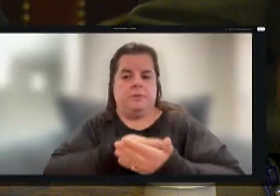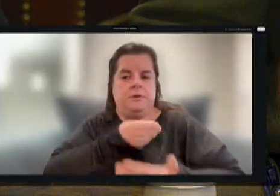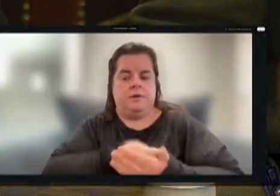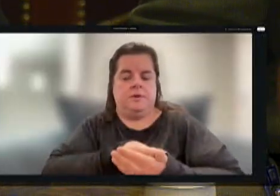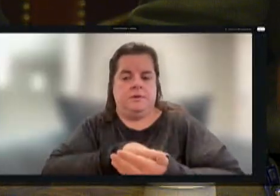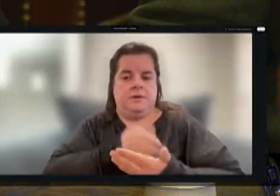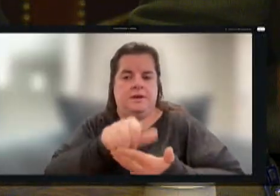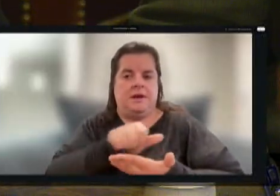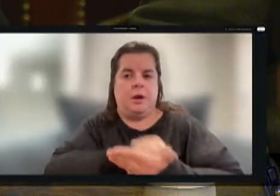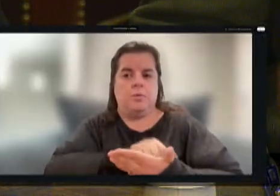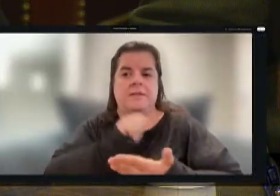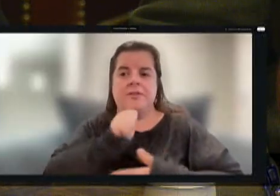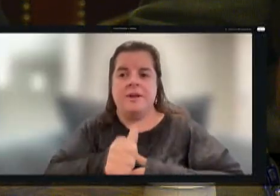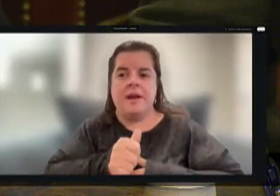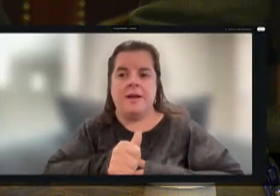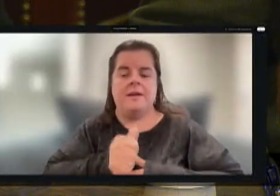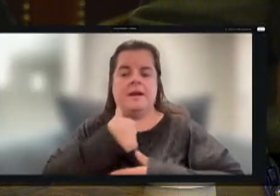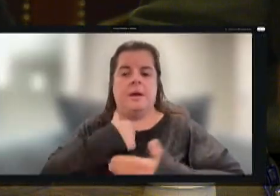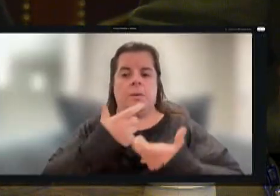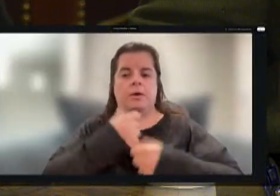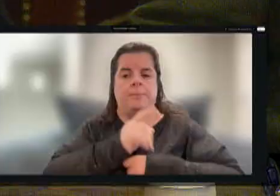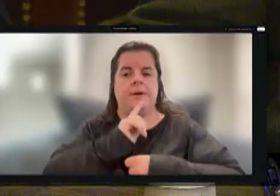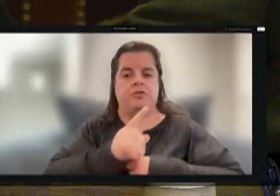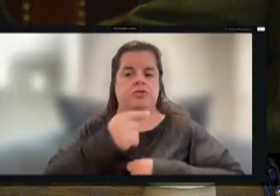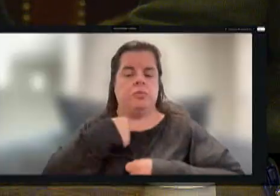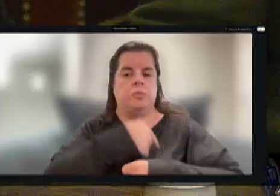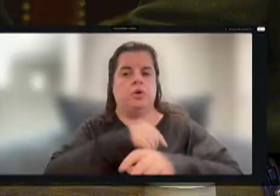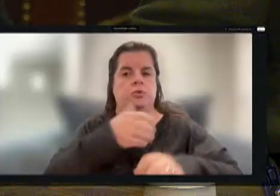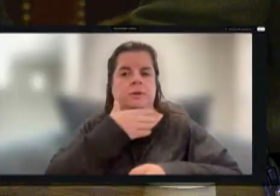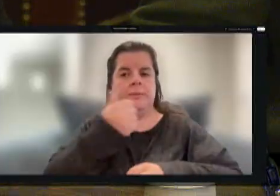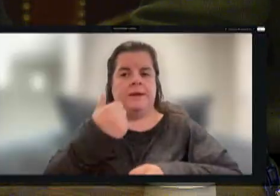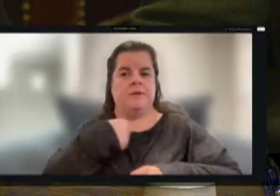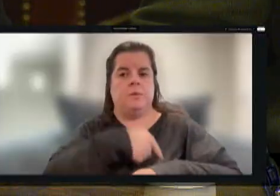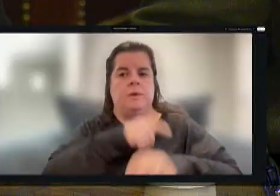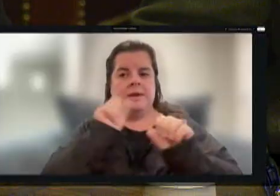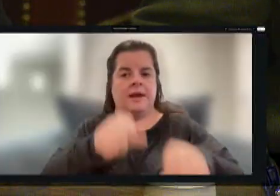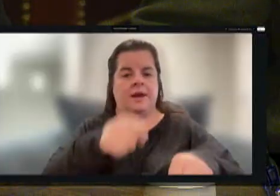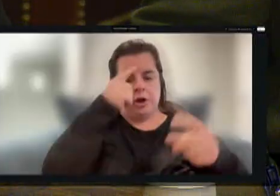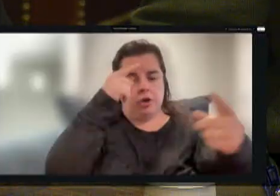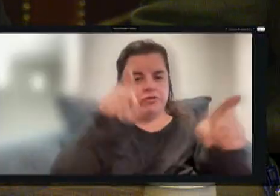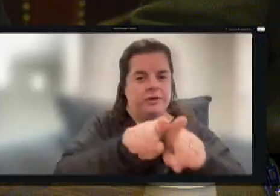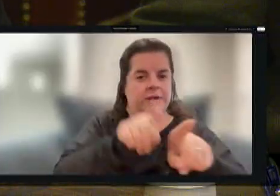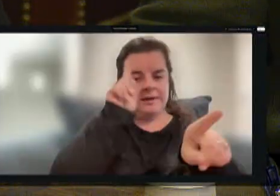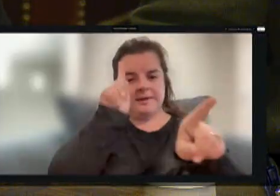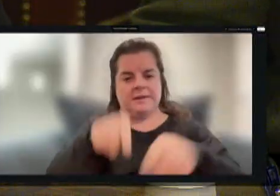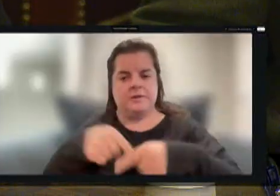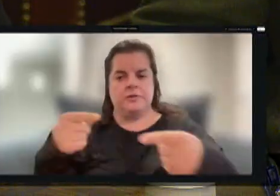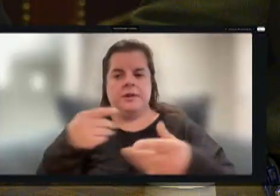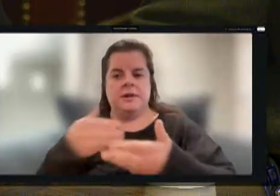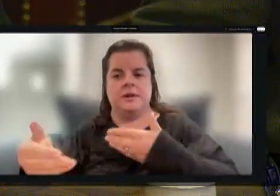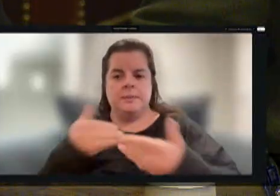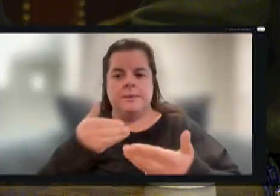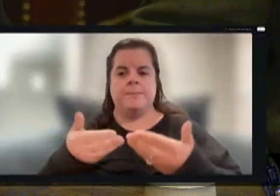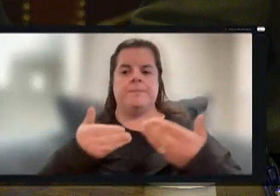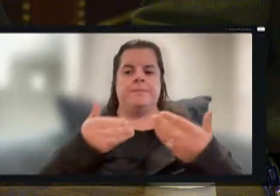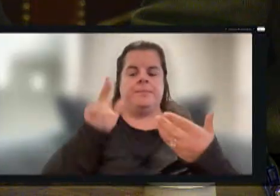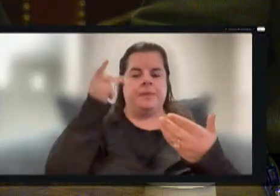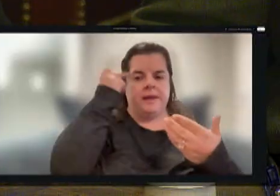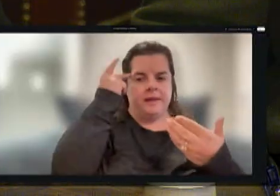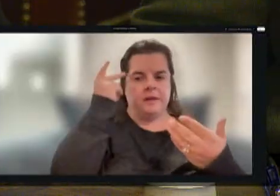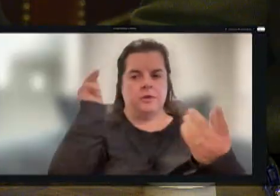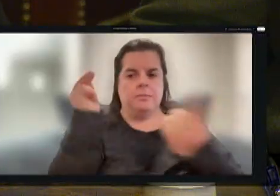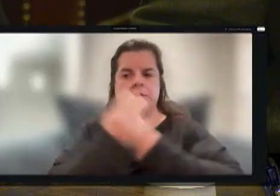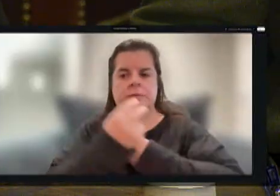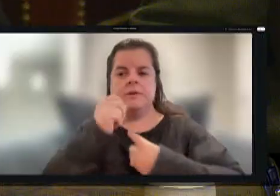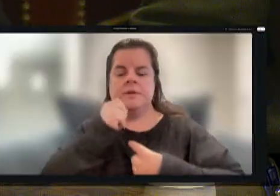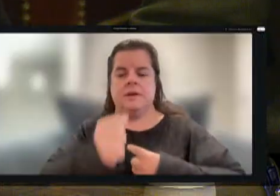they're not. And so I just want to make sure that we're doing the best we can, whether we agree or not agree on political statements or political, the pandering and